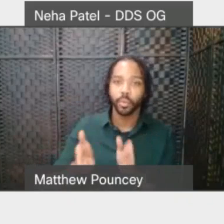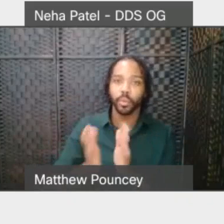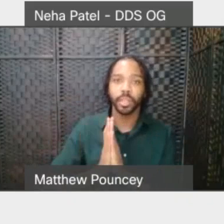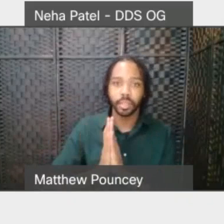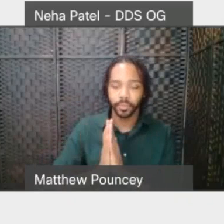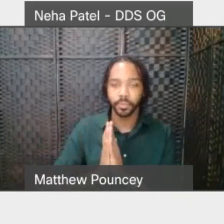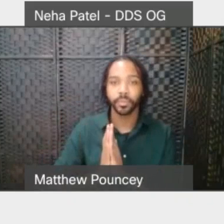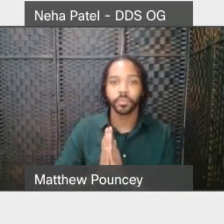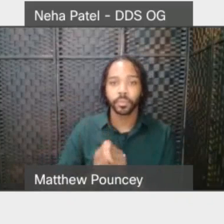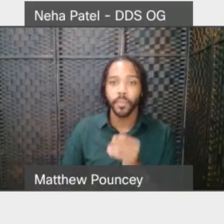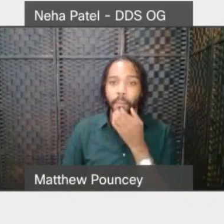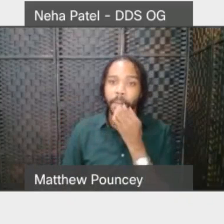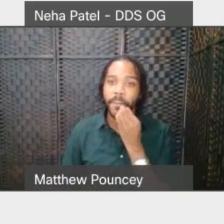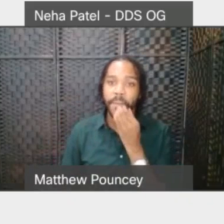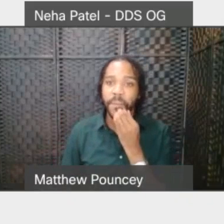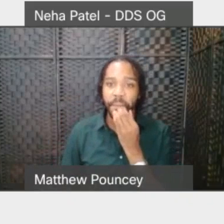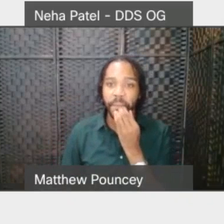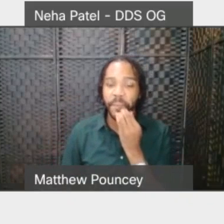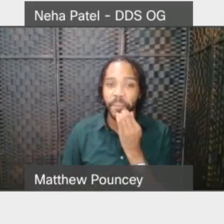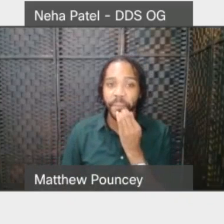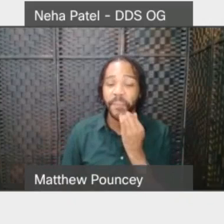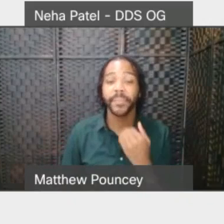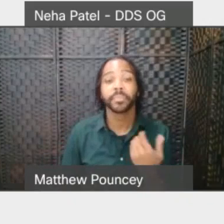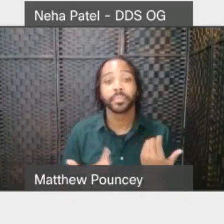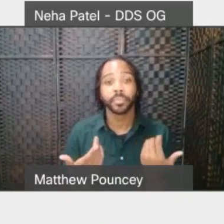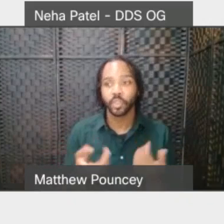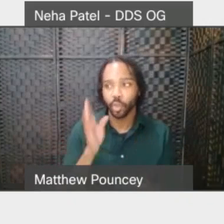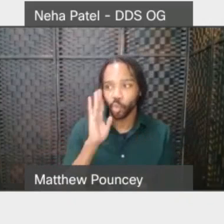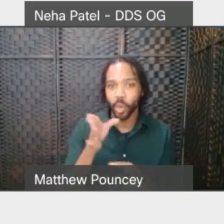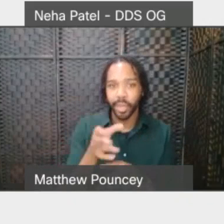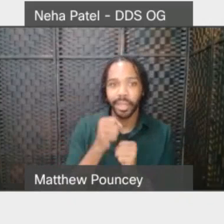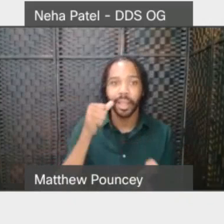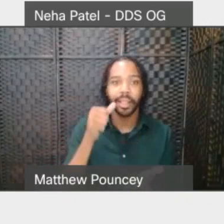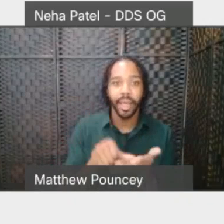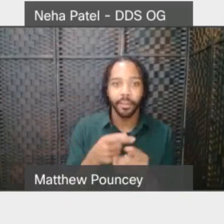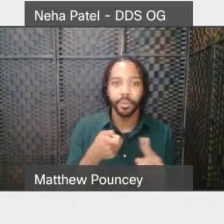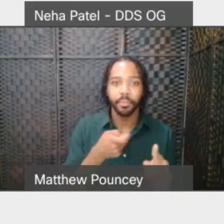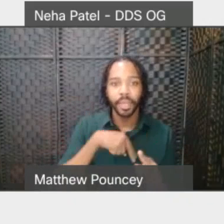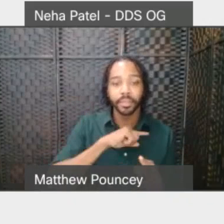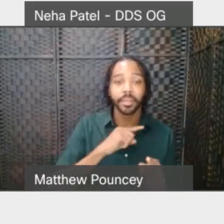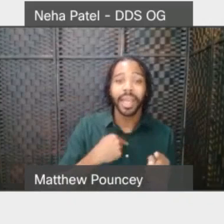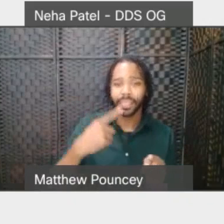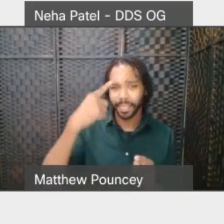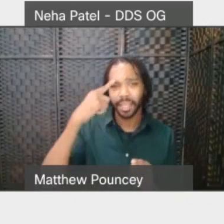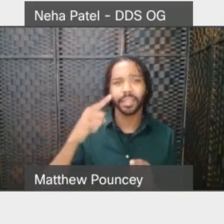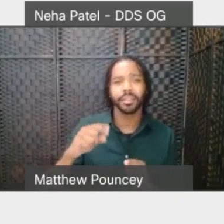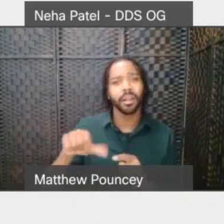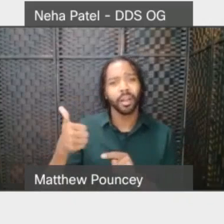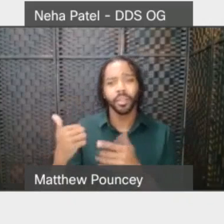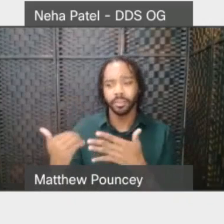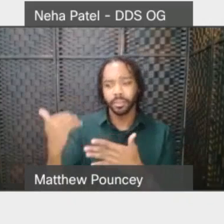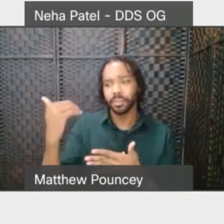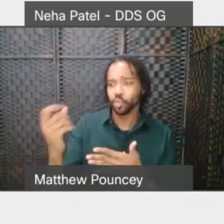the regulations. So it would be a letter that you would receive. I think the earlier question